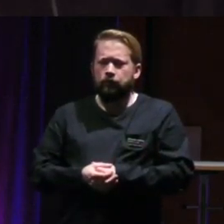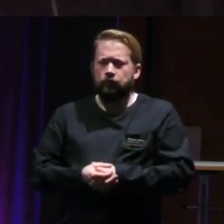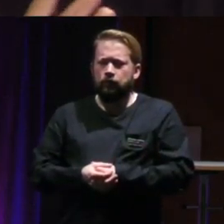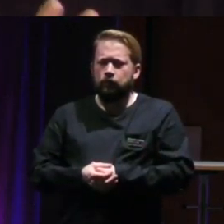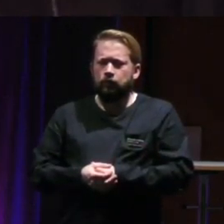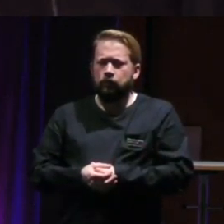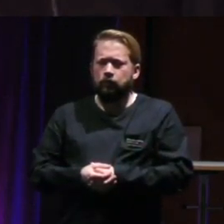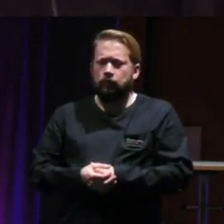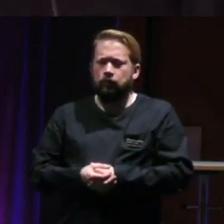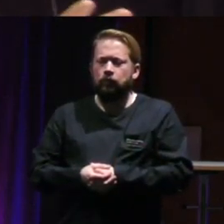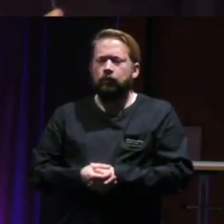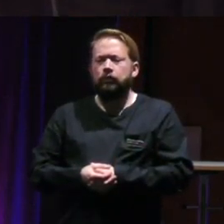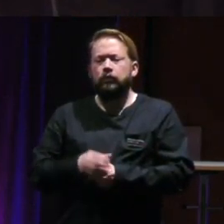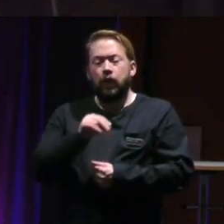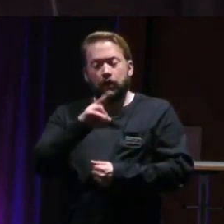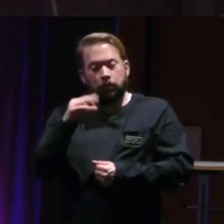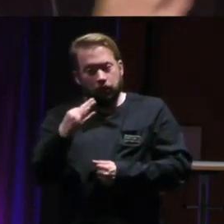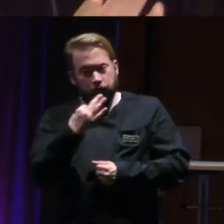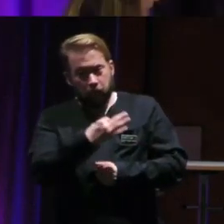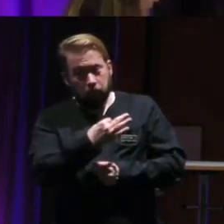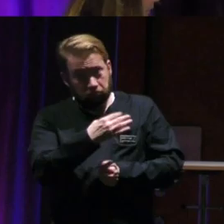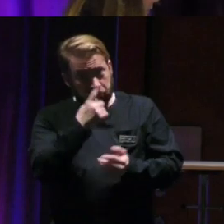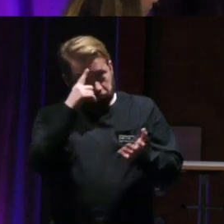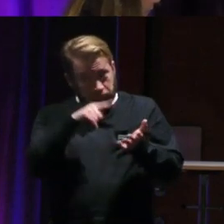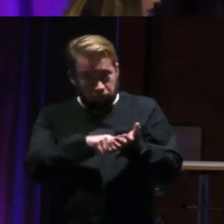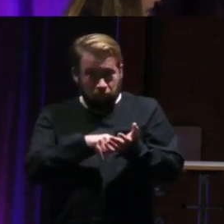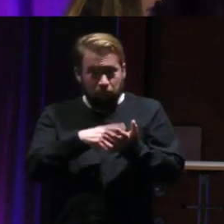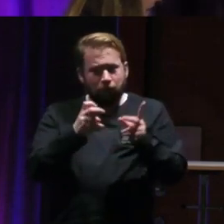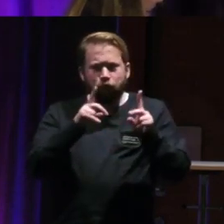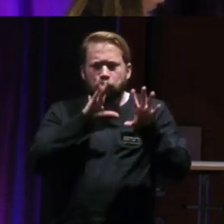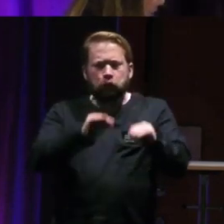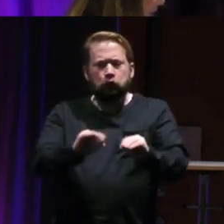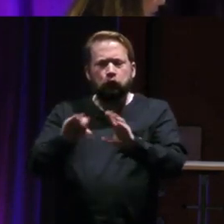So this is all to shut down criticism and not to be have people